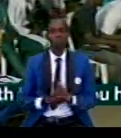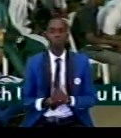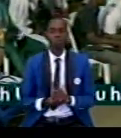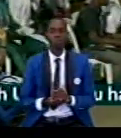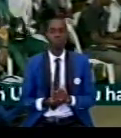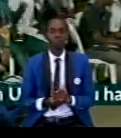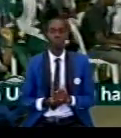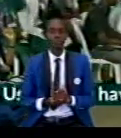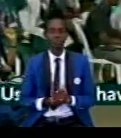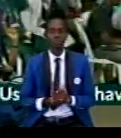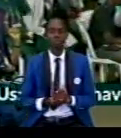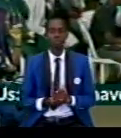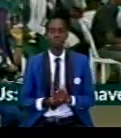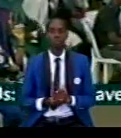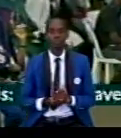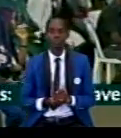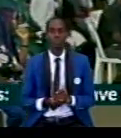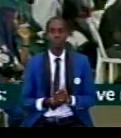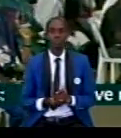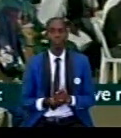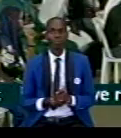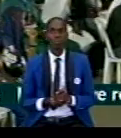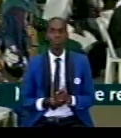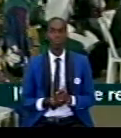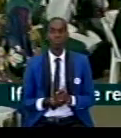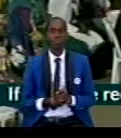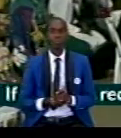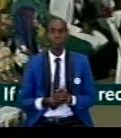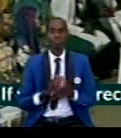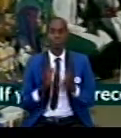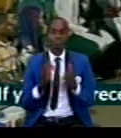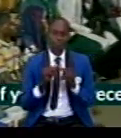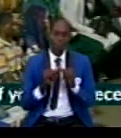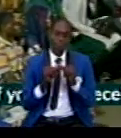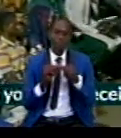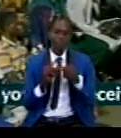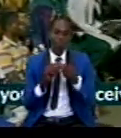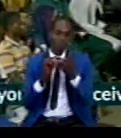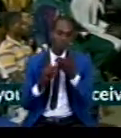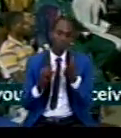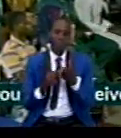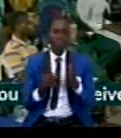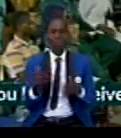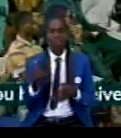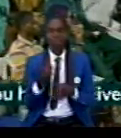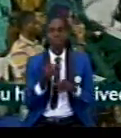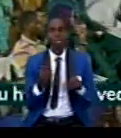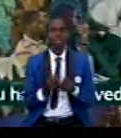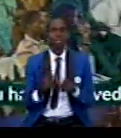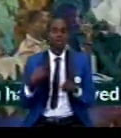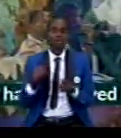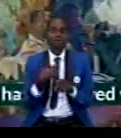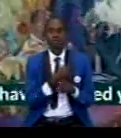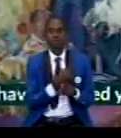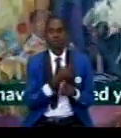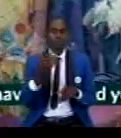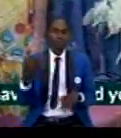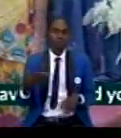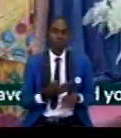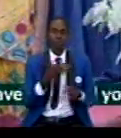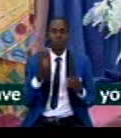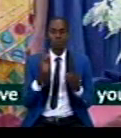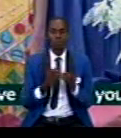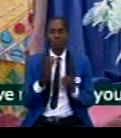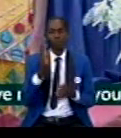Keep on checking yourself as we are entertaining testimonies. The Lord has done your own. You come out to the left